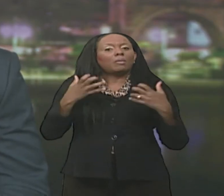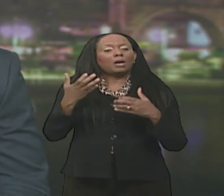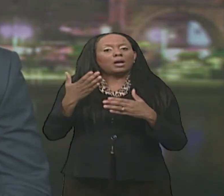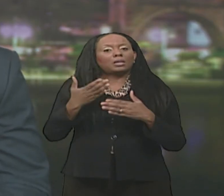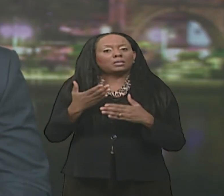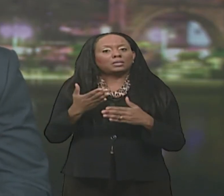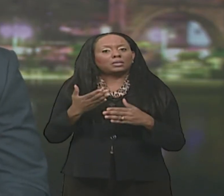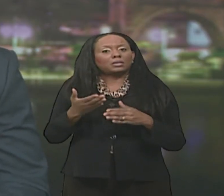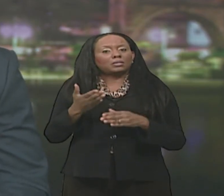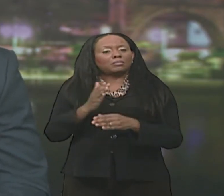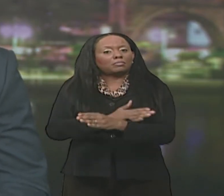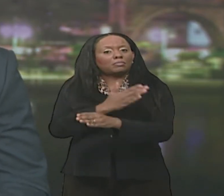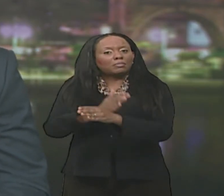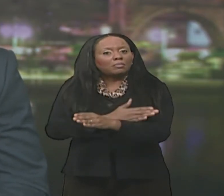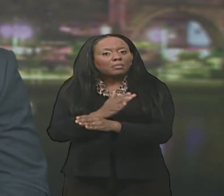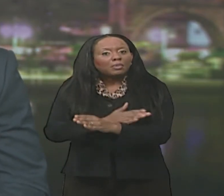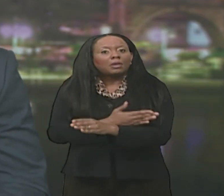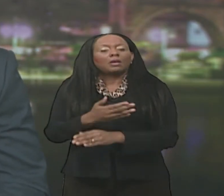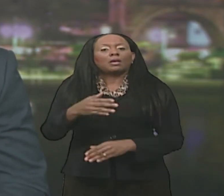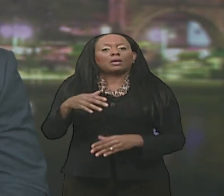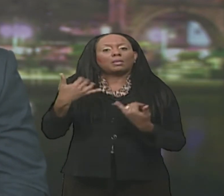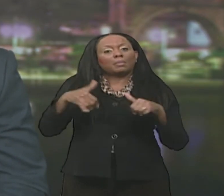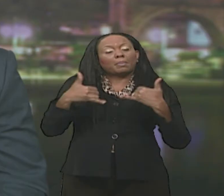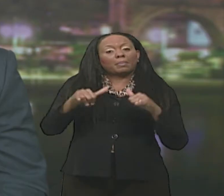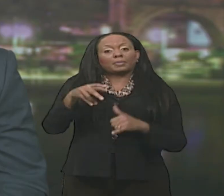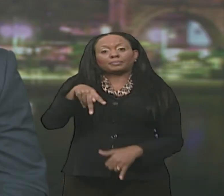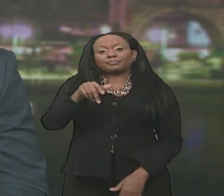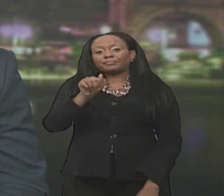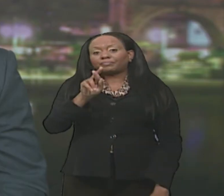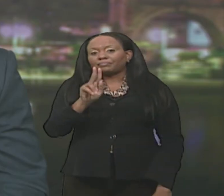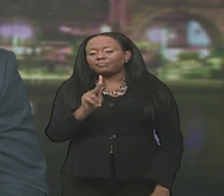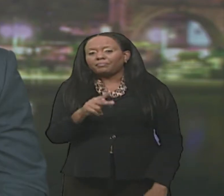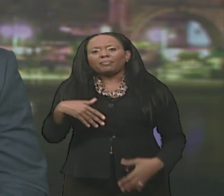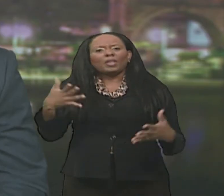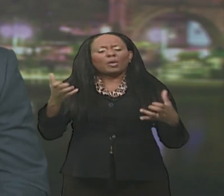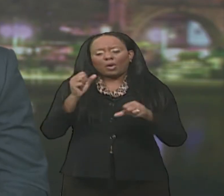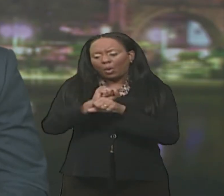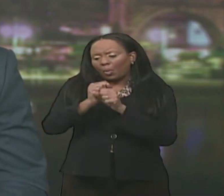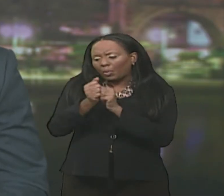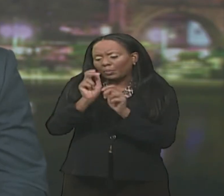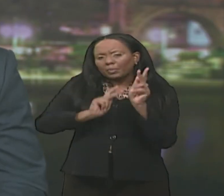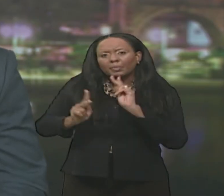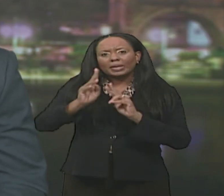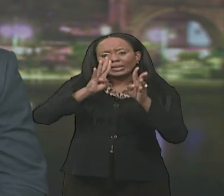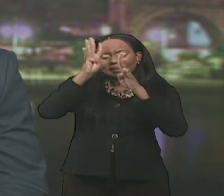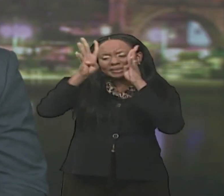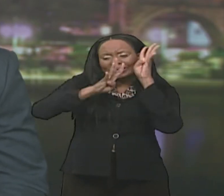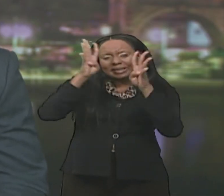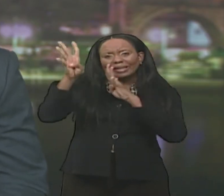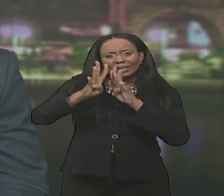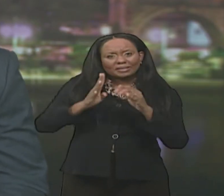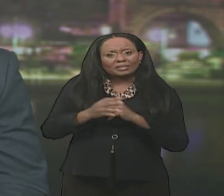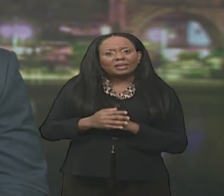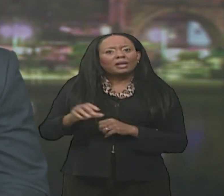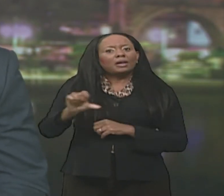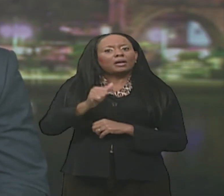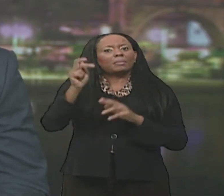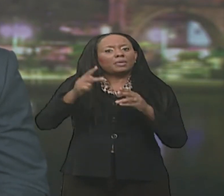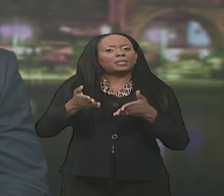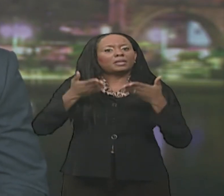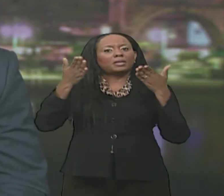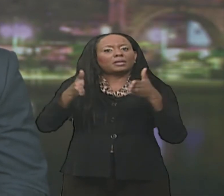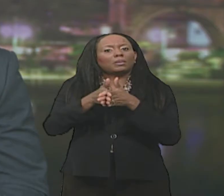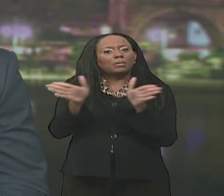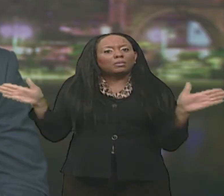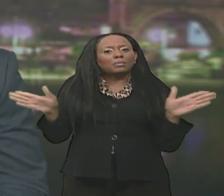a play park. Ms. Tudor says she intends to work with residents to develop their ideas. One suggestion proposed by Eden Lodge residents is